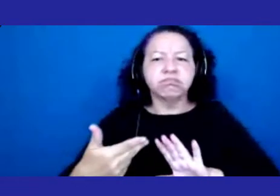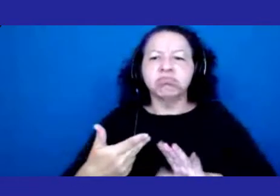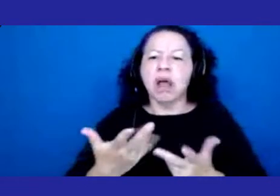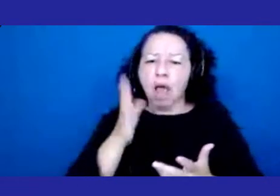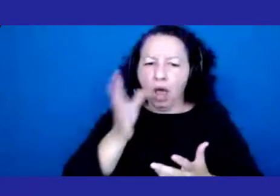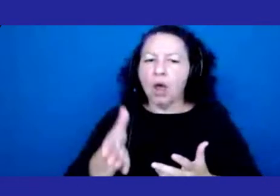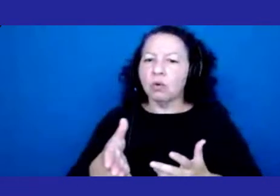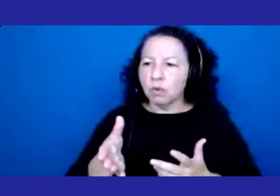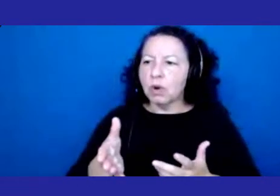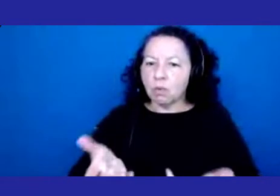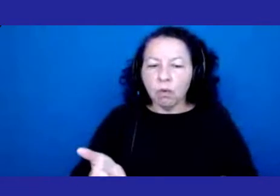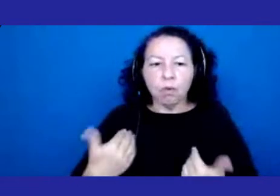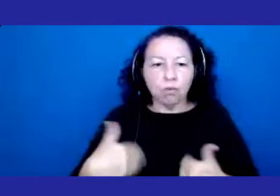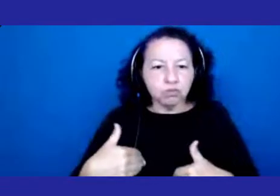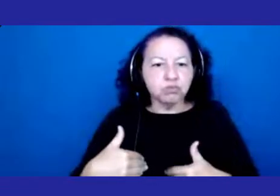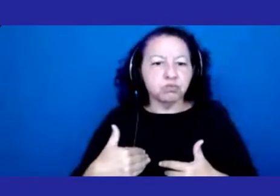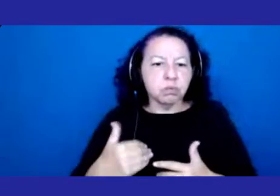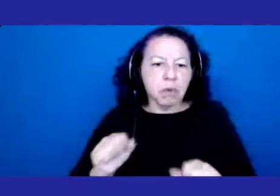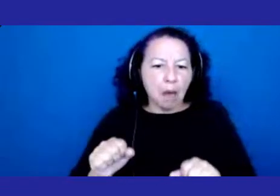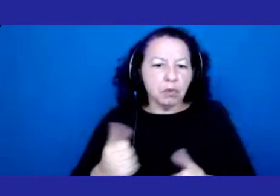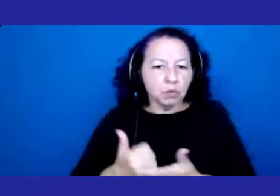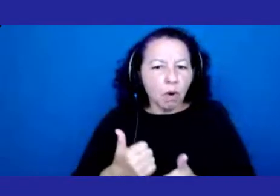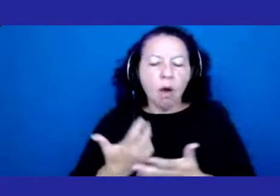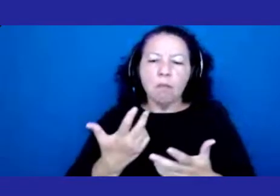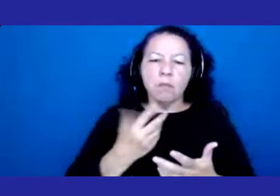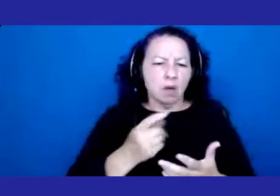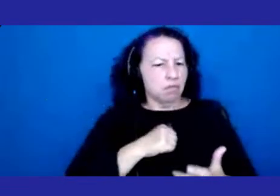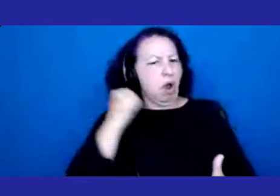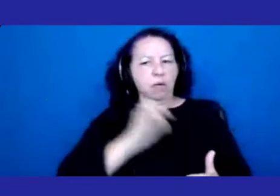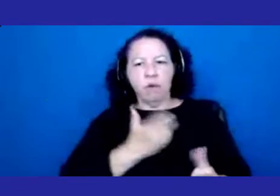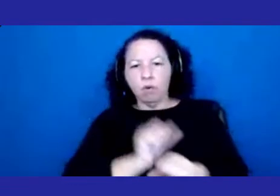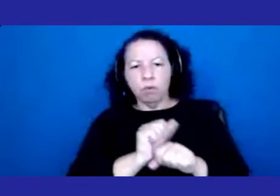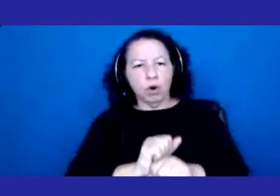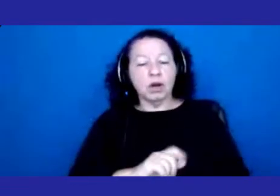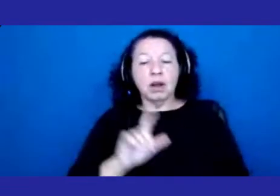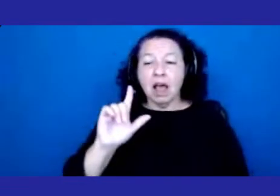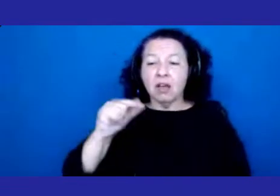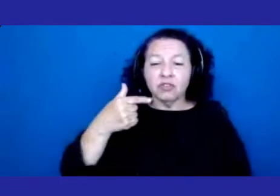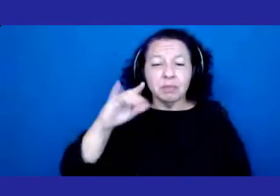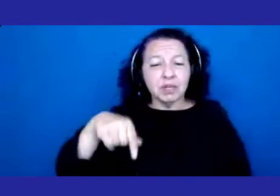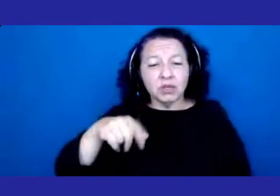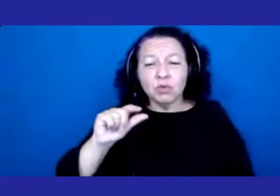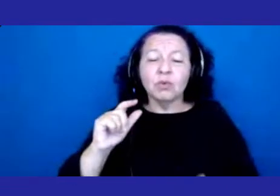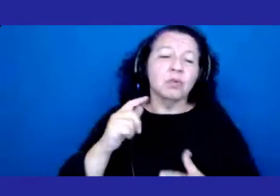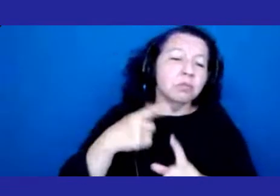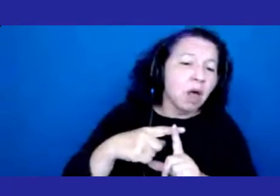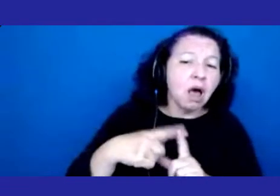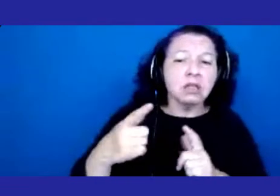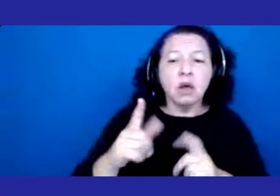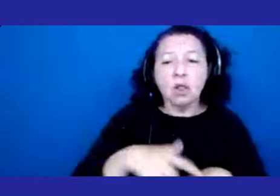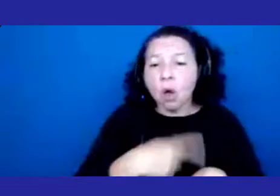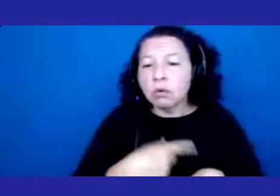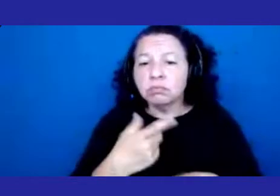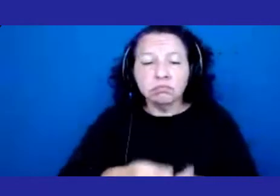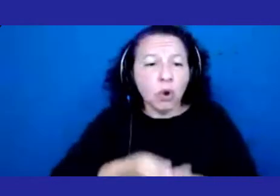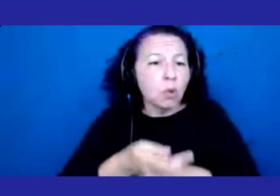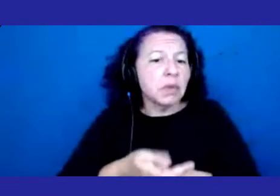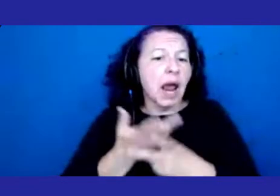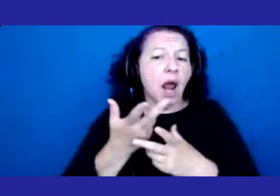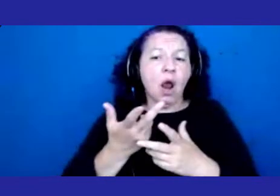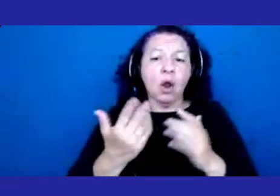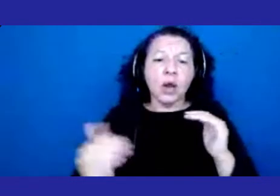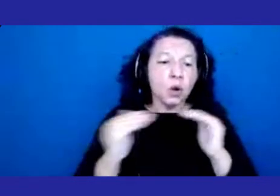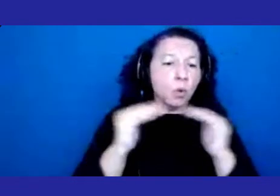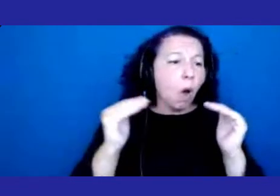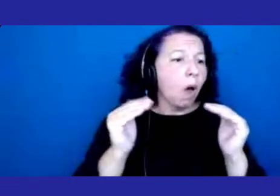doing there. And our LGBTQ plus long-term care, equality leaders,